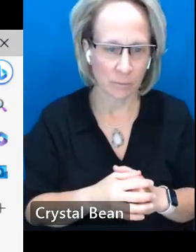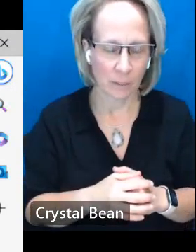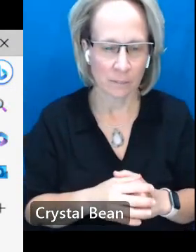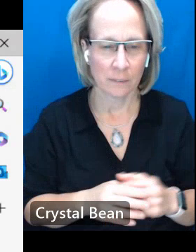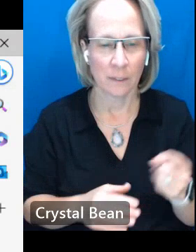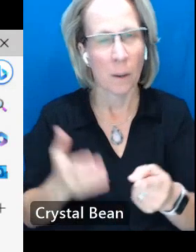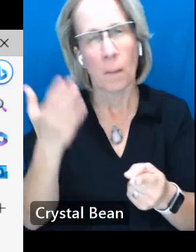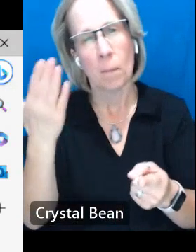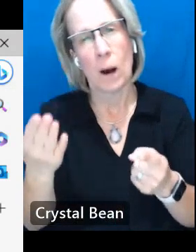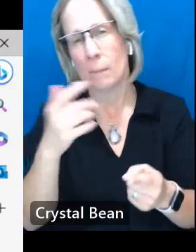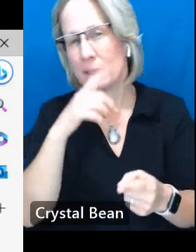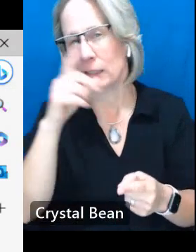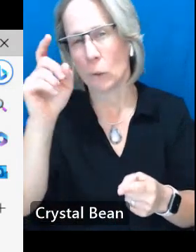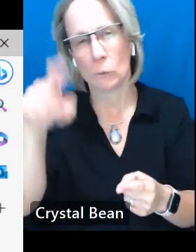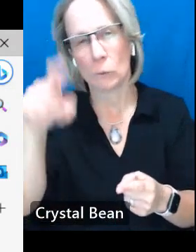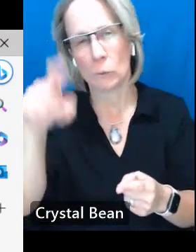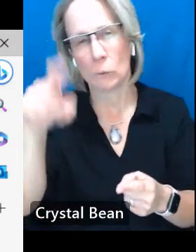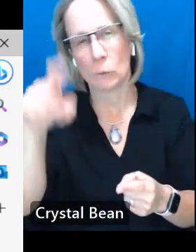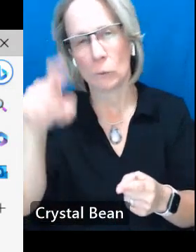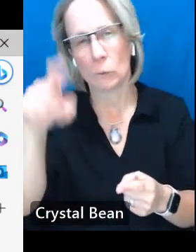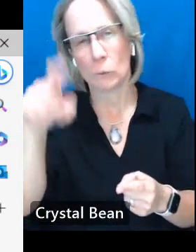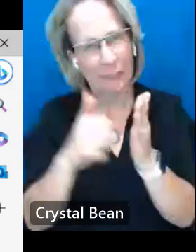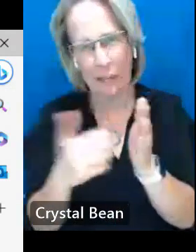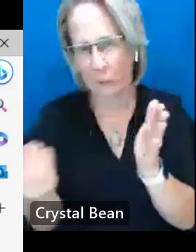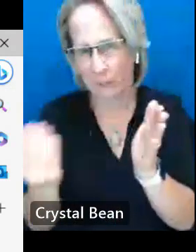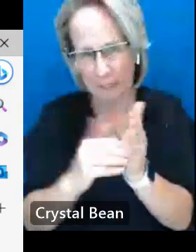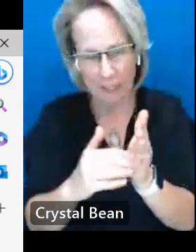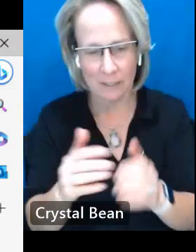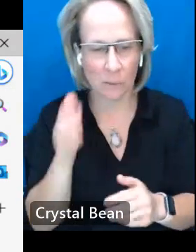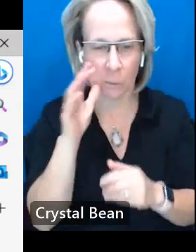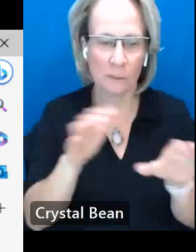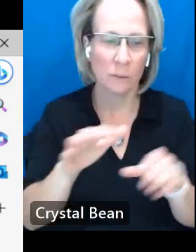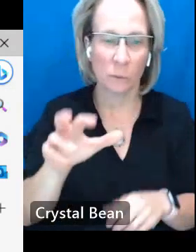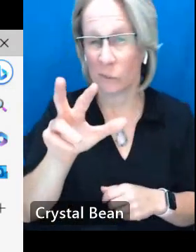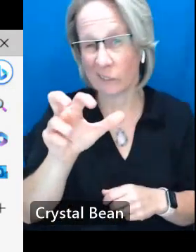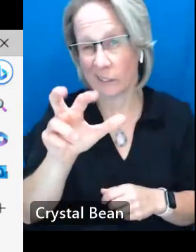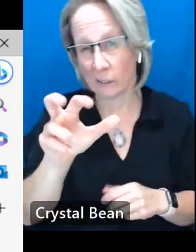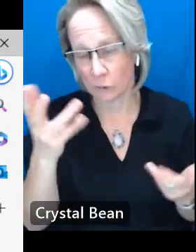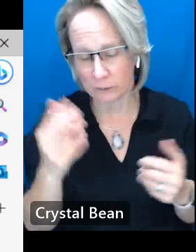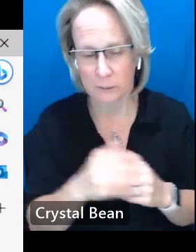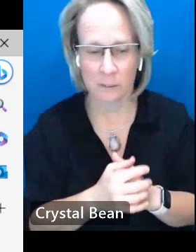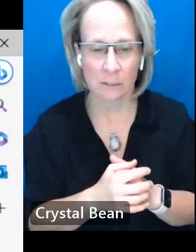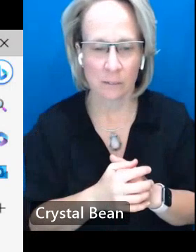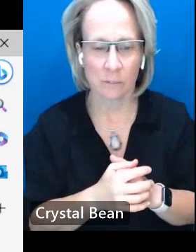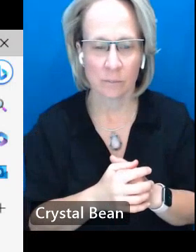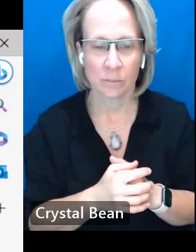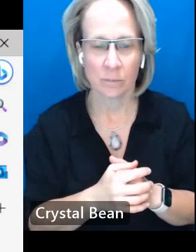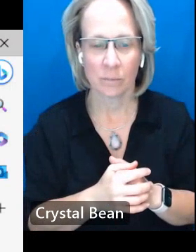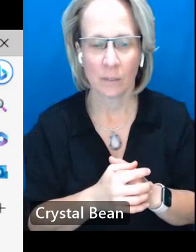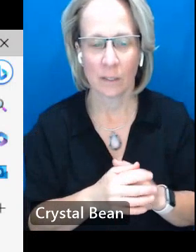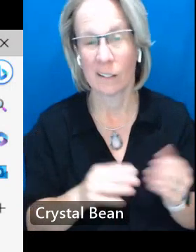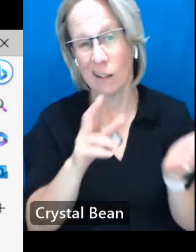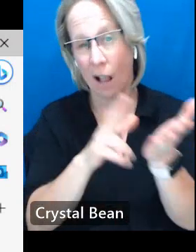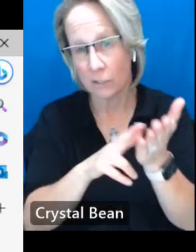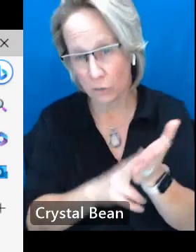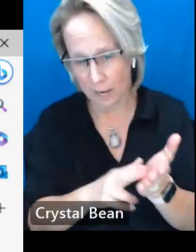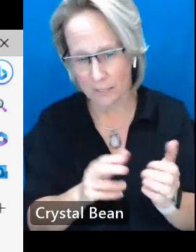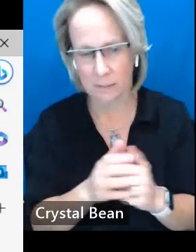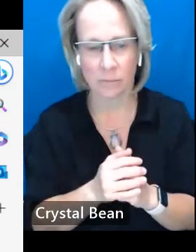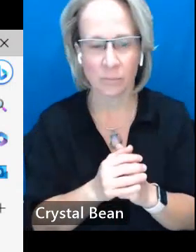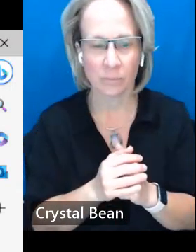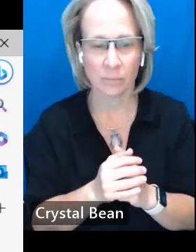I'm on the appropriation side, so we're going to do 300s. See, it's contract. Department's going to be my